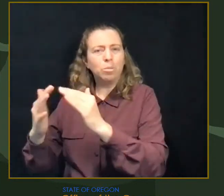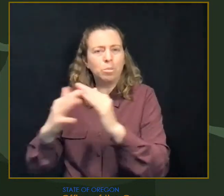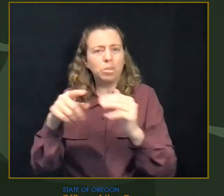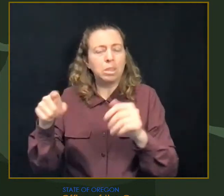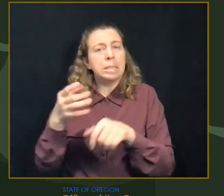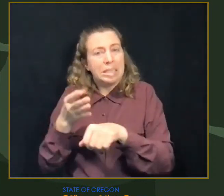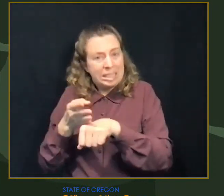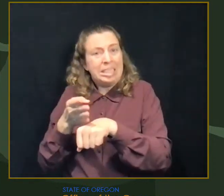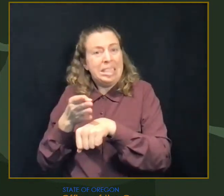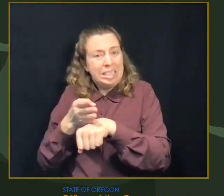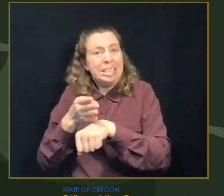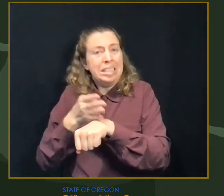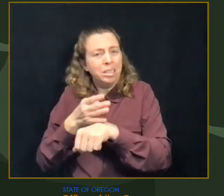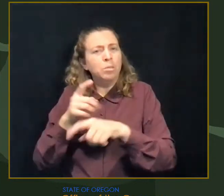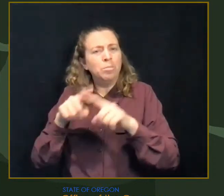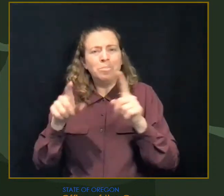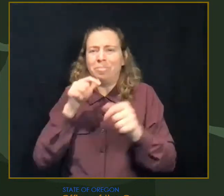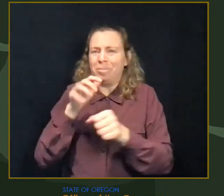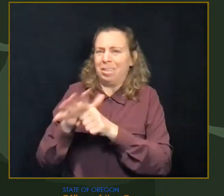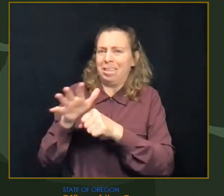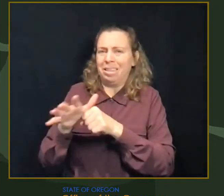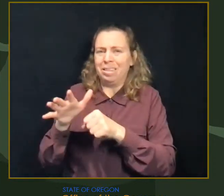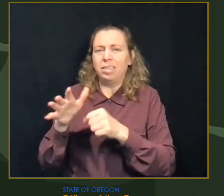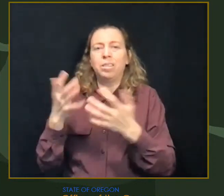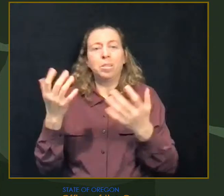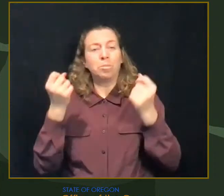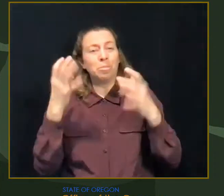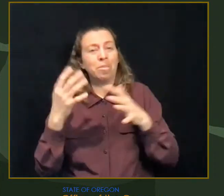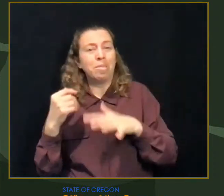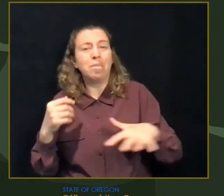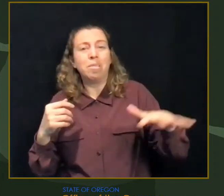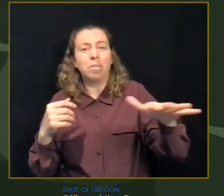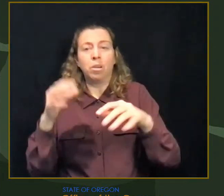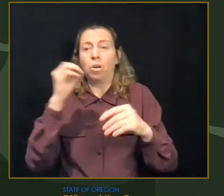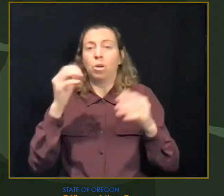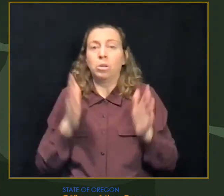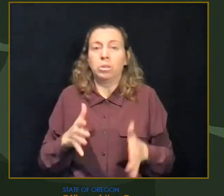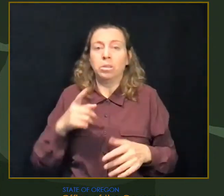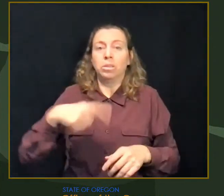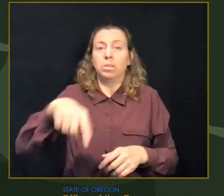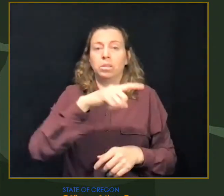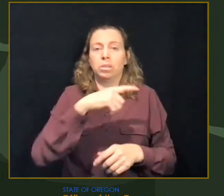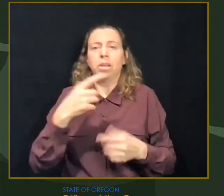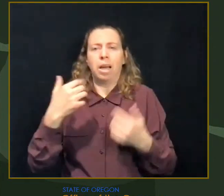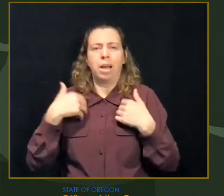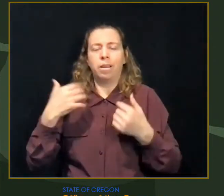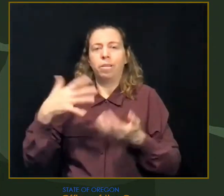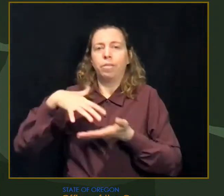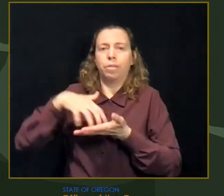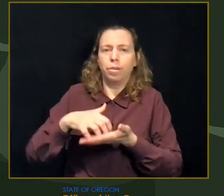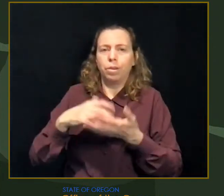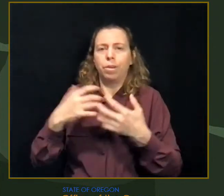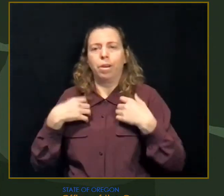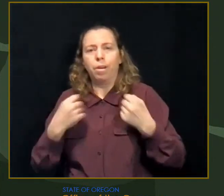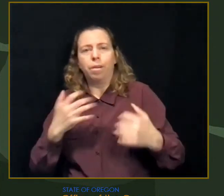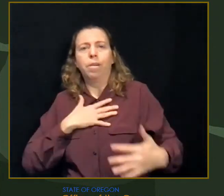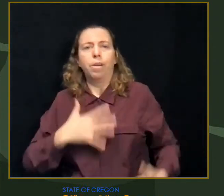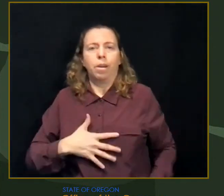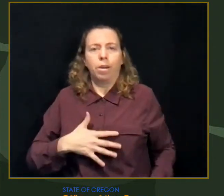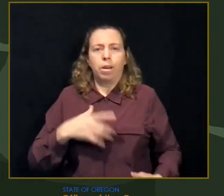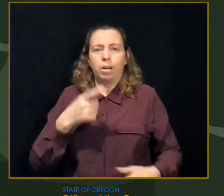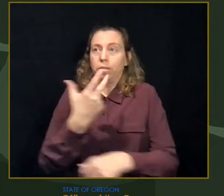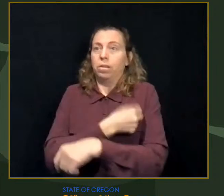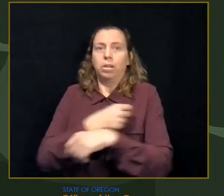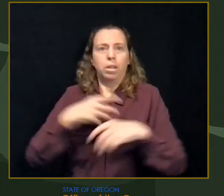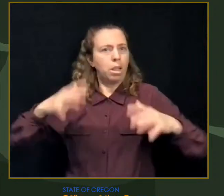still have a lot of vulnerable Oregonians that haven't gotten a vaccine yet. And as you are well